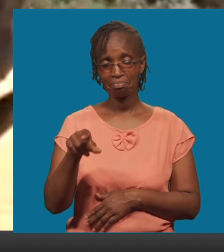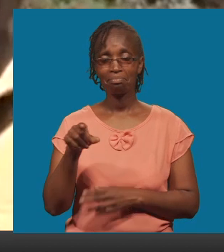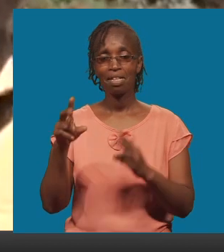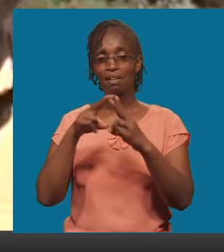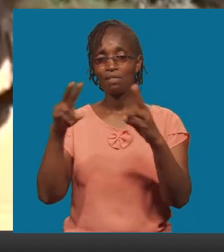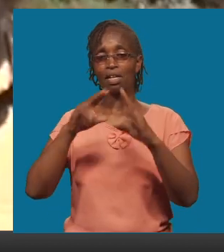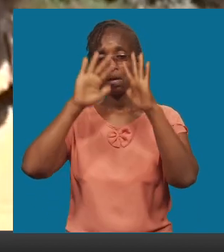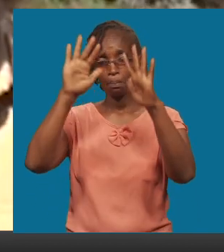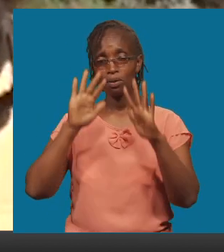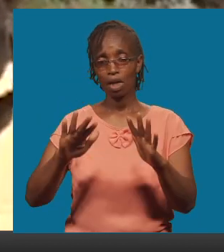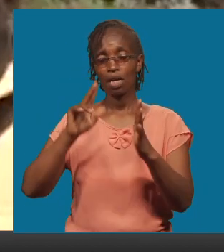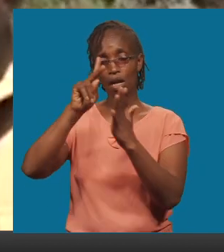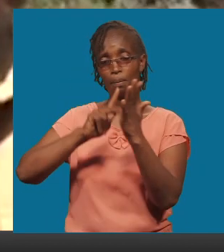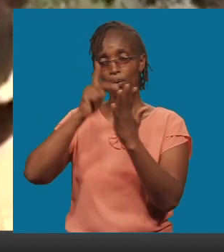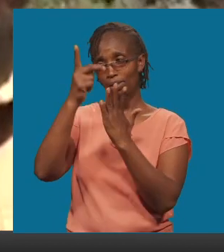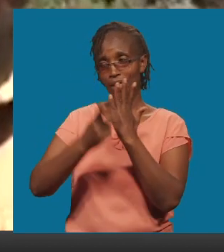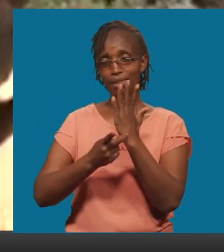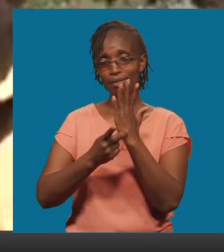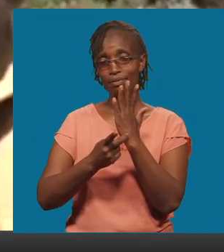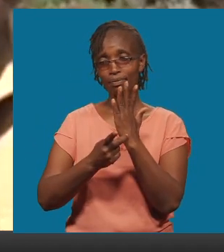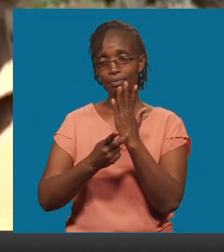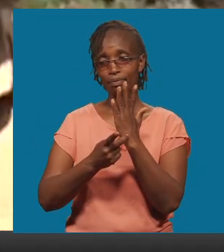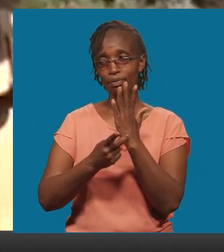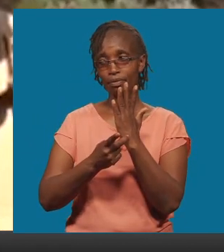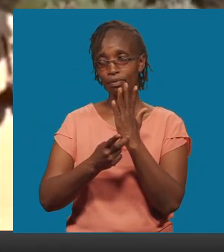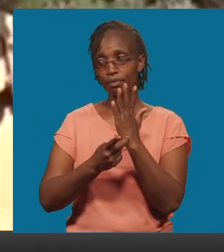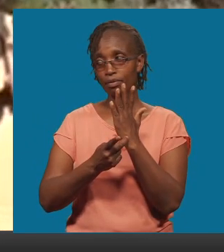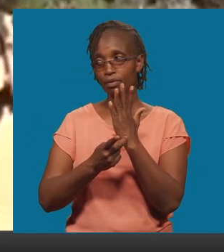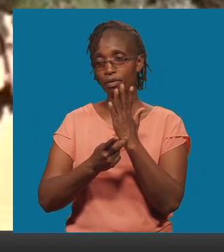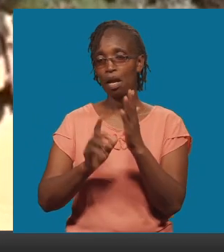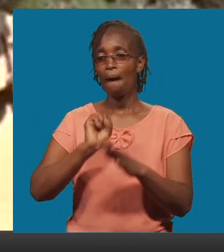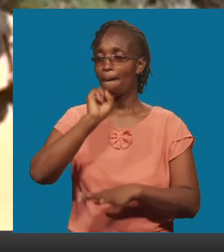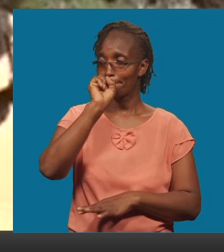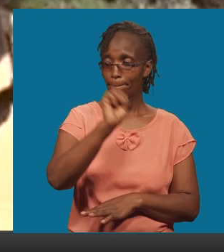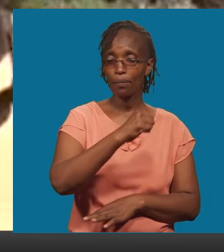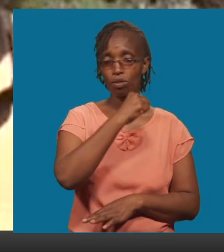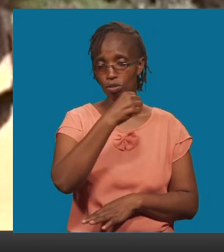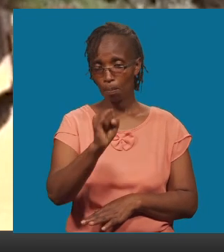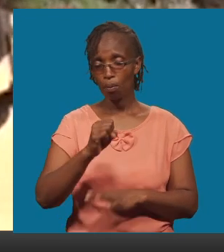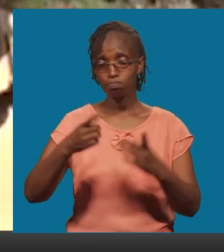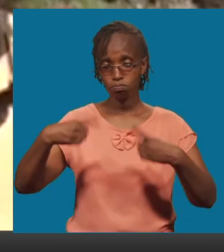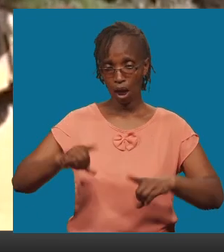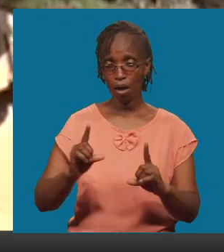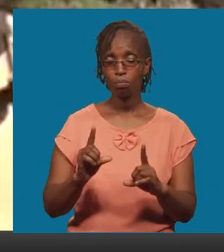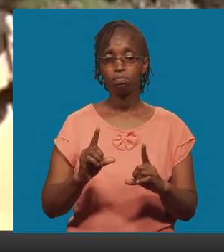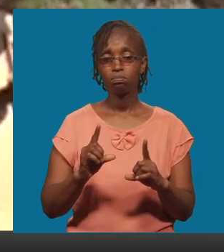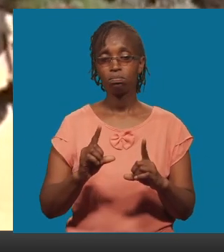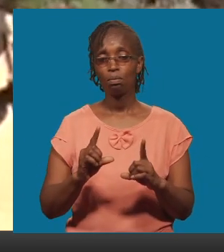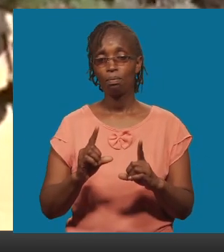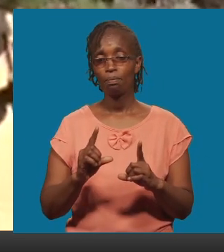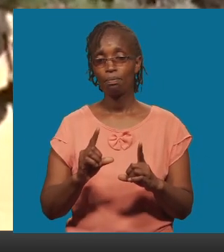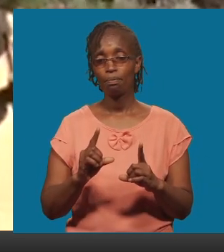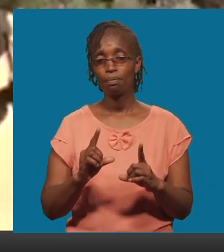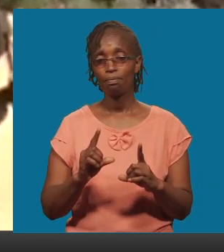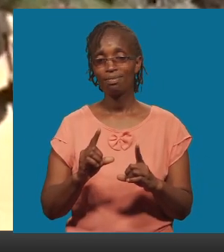very important project to the government. We cannot allow